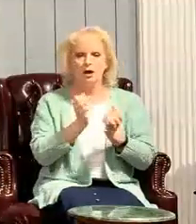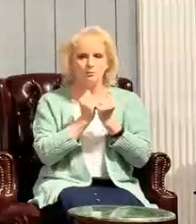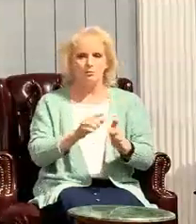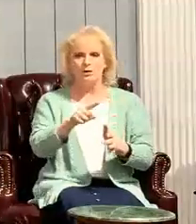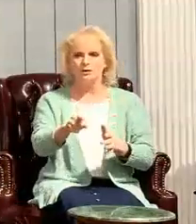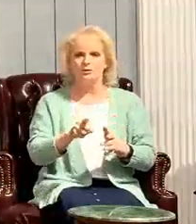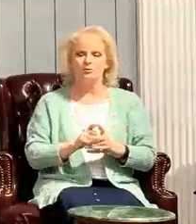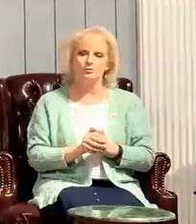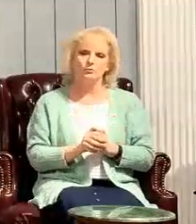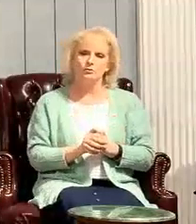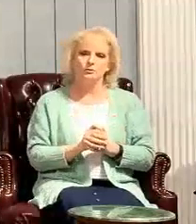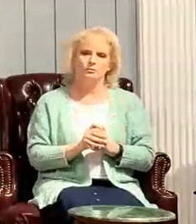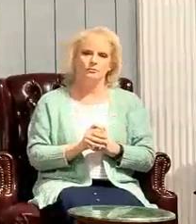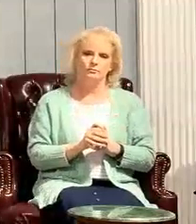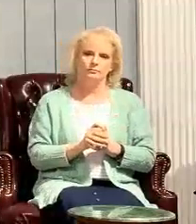blessed you?